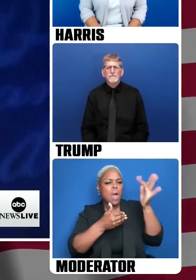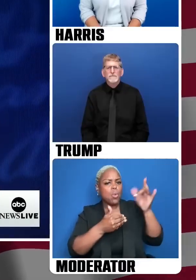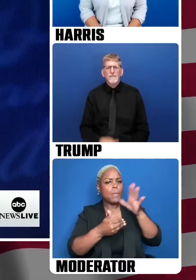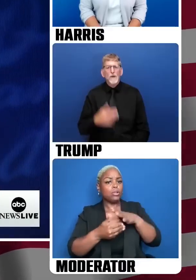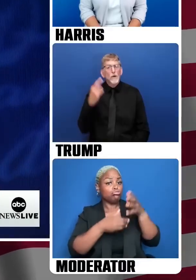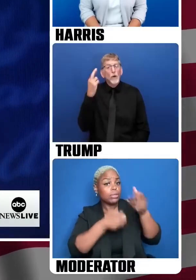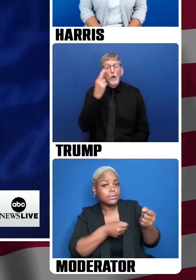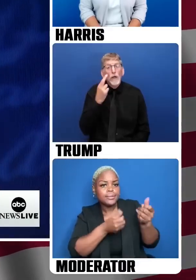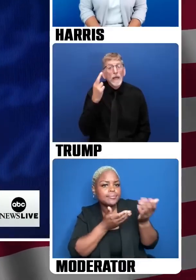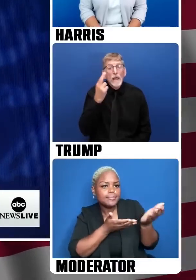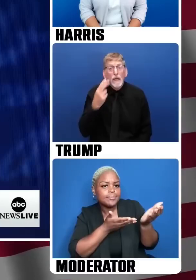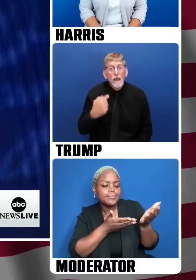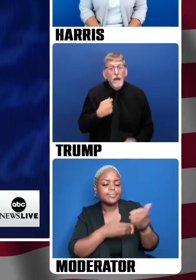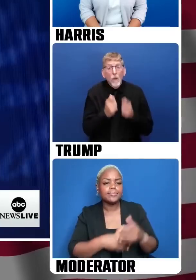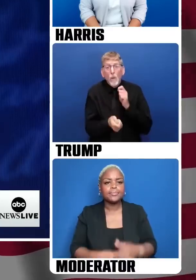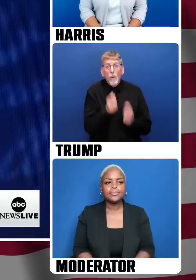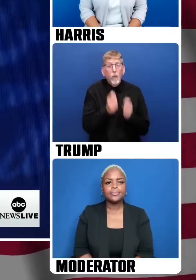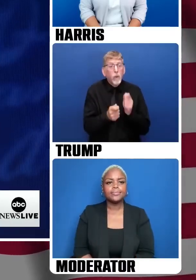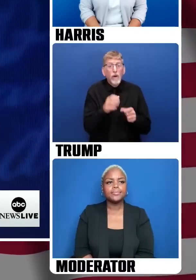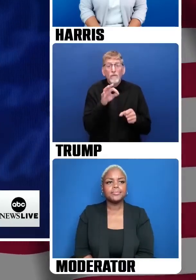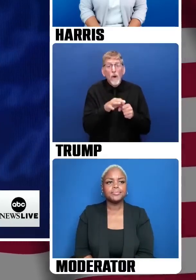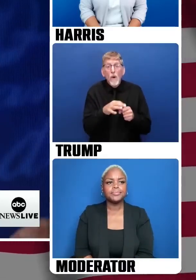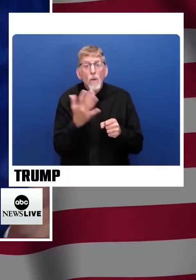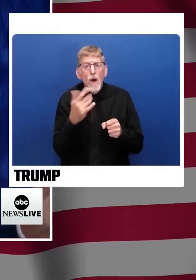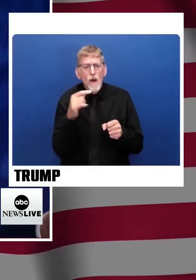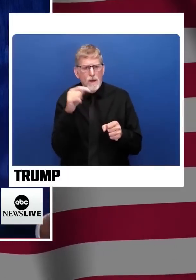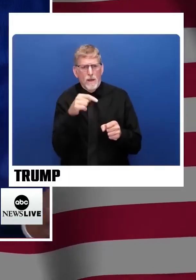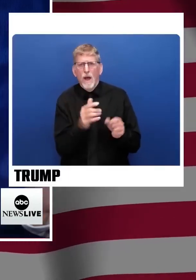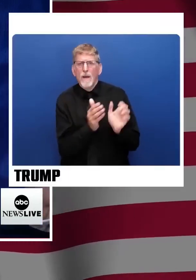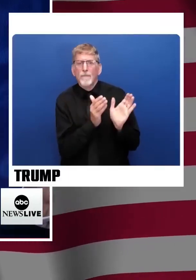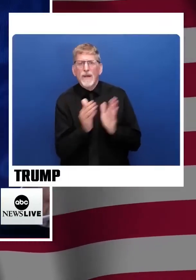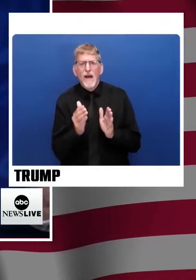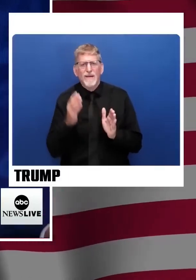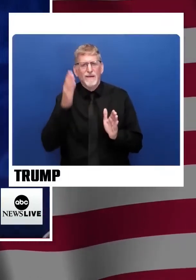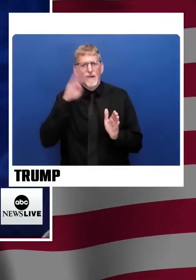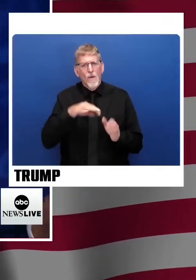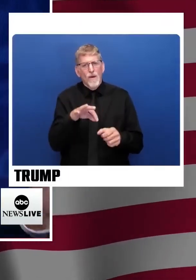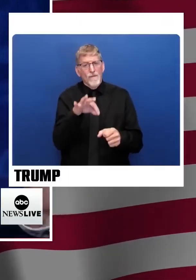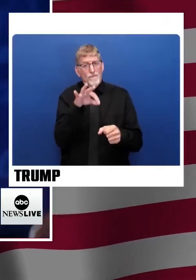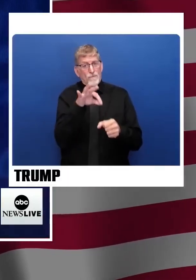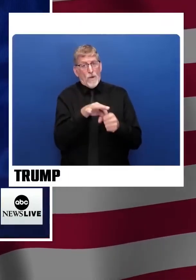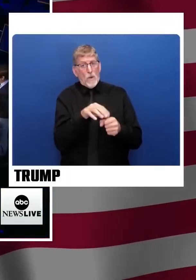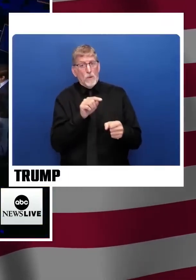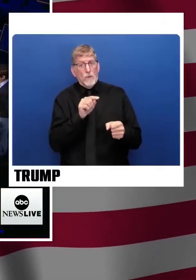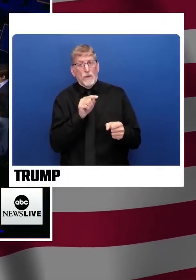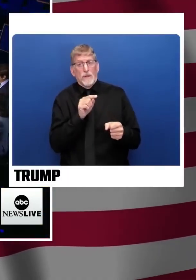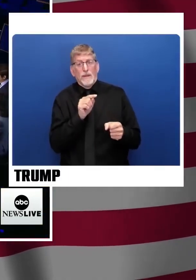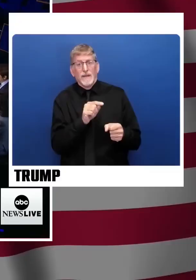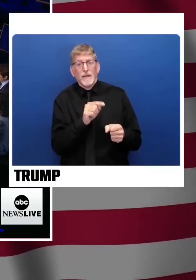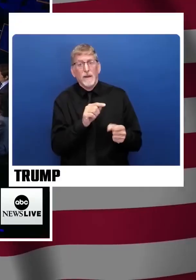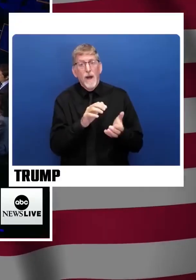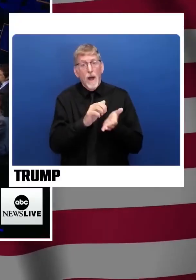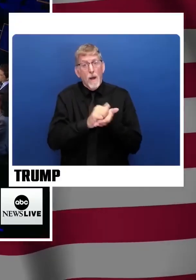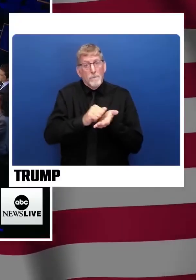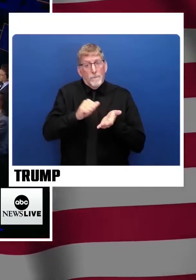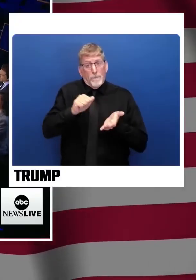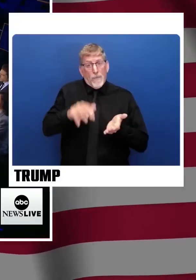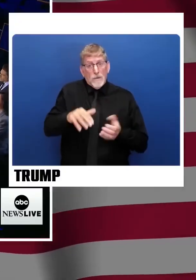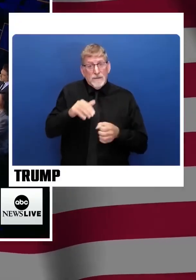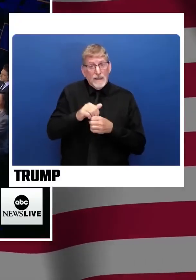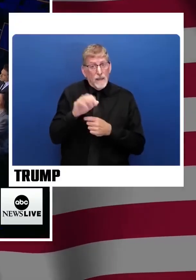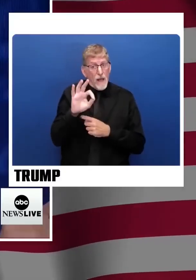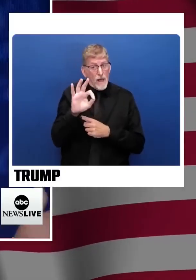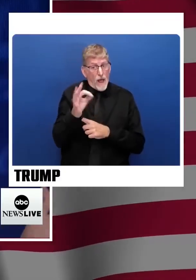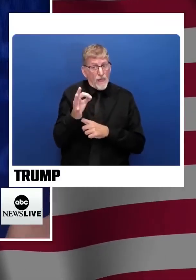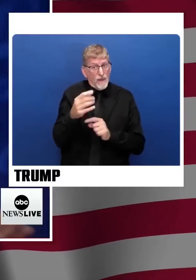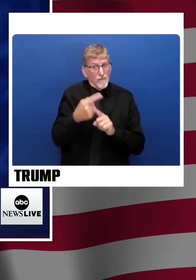is because the plan is, as you know, the vote is, they have abortion in the 9th month. They even have, and you can look